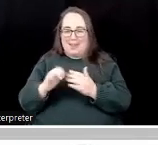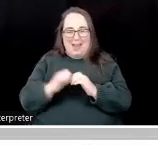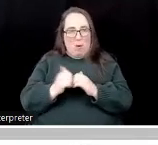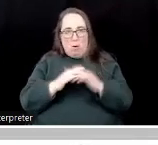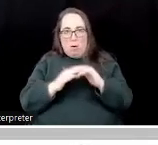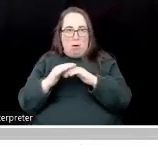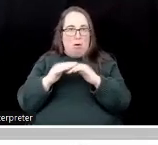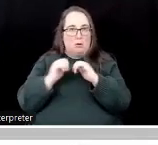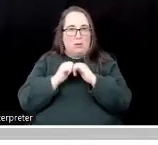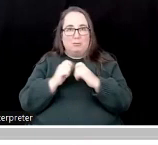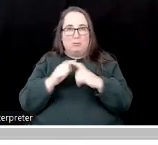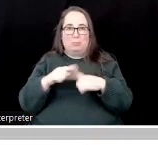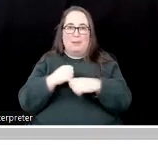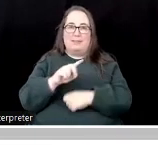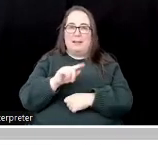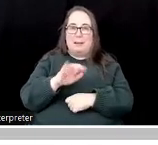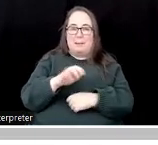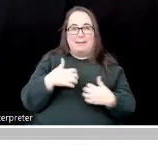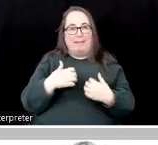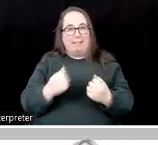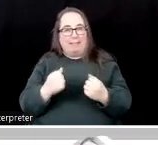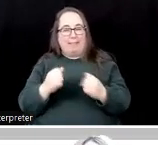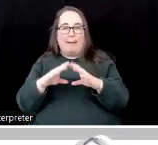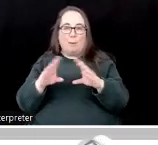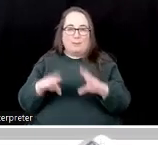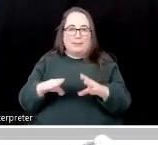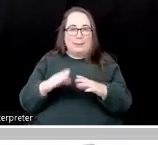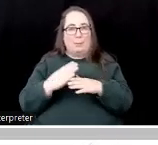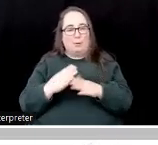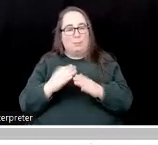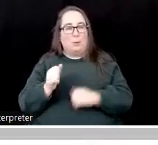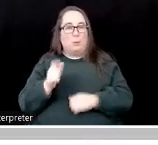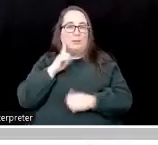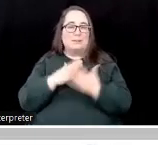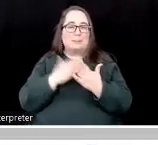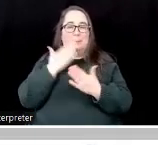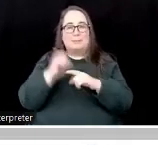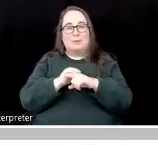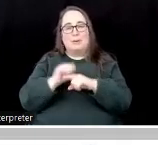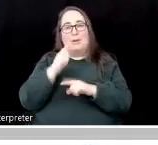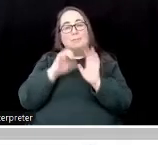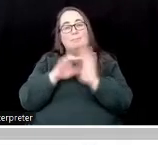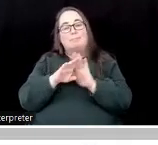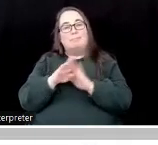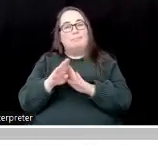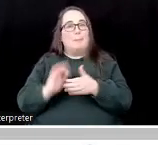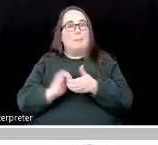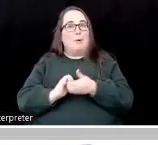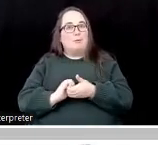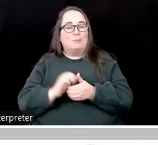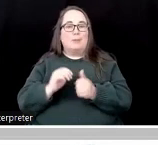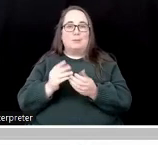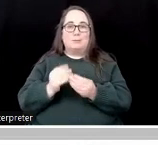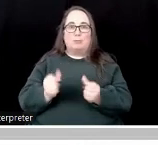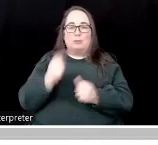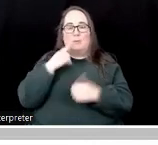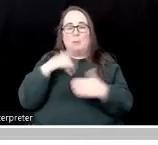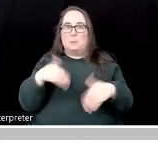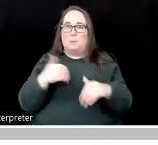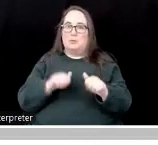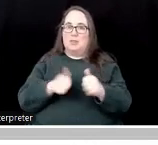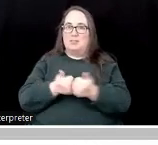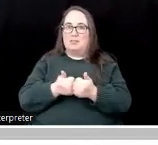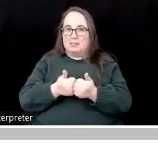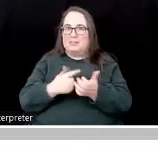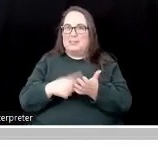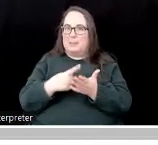of dynamic housing and health partnerships. And you'll hear some best practices for developing partnerships and solutions to challenges that